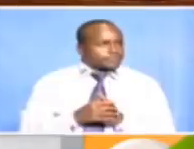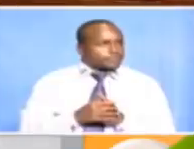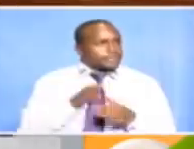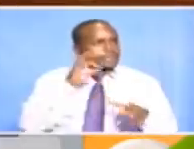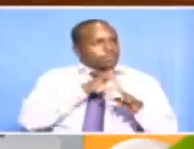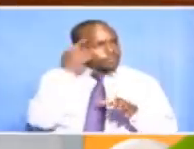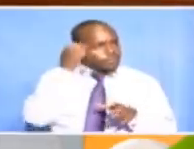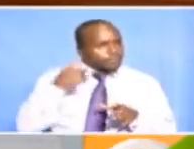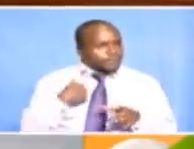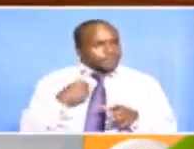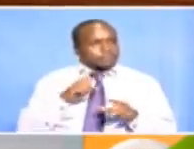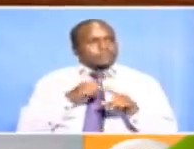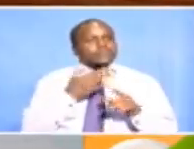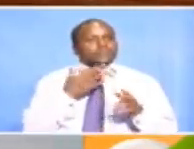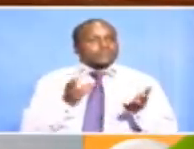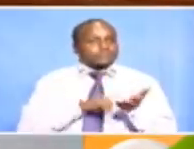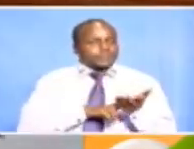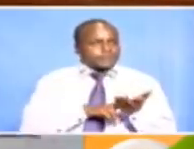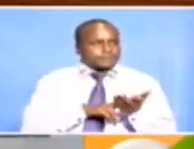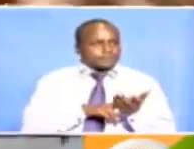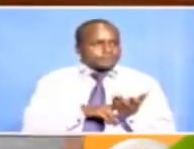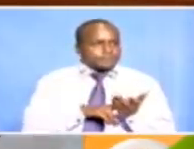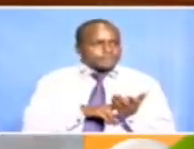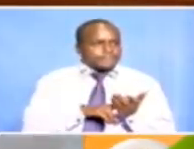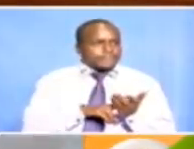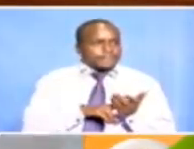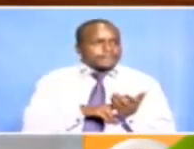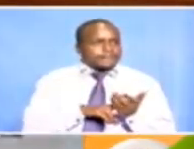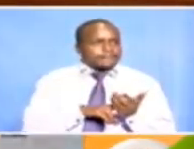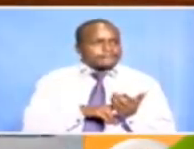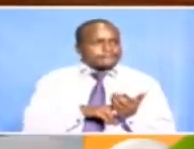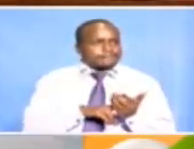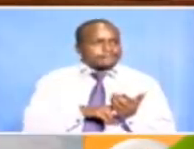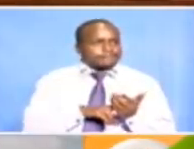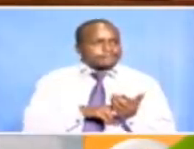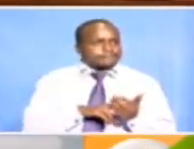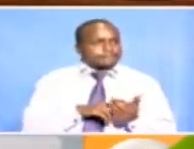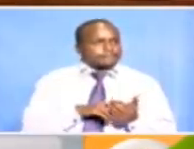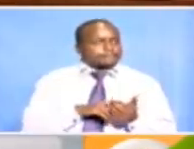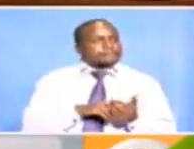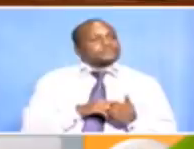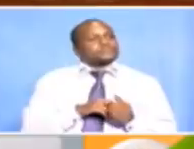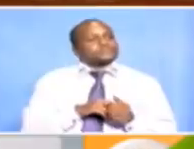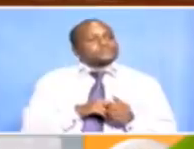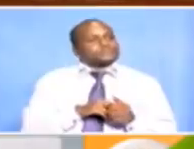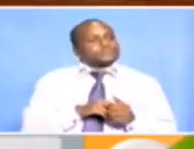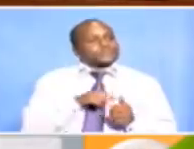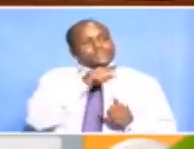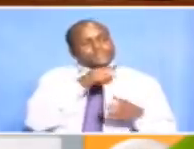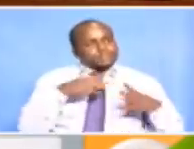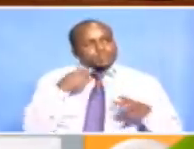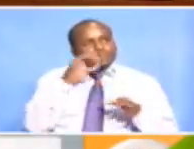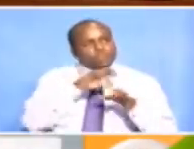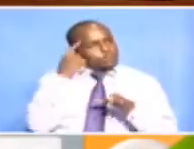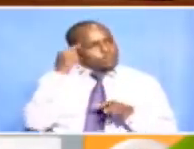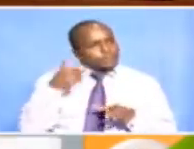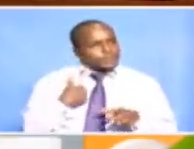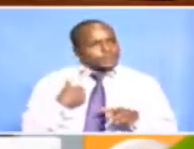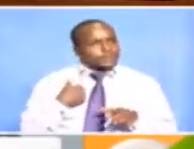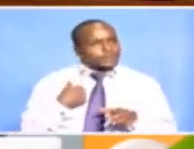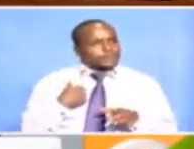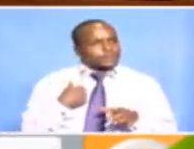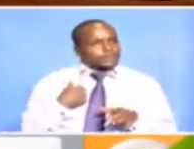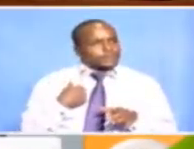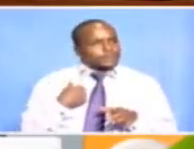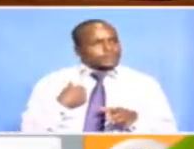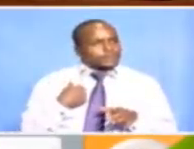but let me repeat myself, Jeff. I know it will be monotonous from a lot of repetitions. These are the people who voted for me. Nairobi